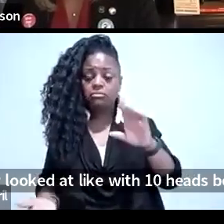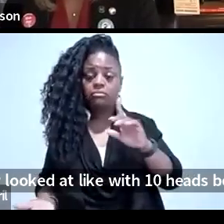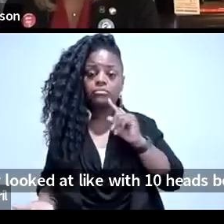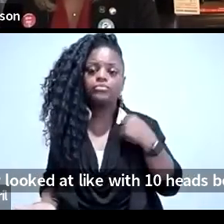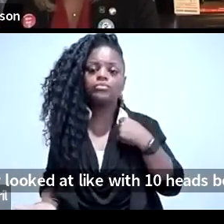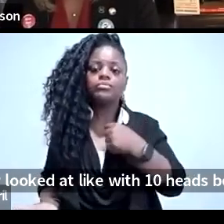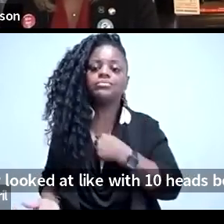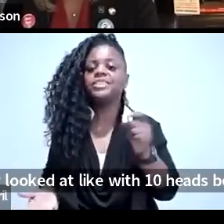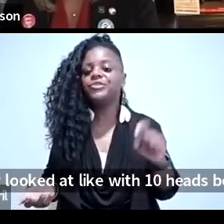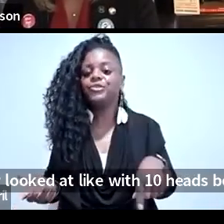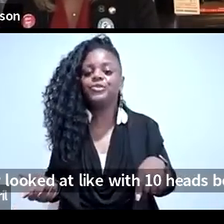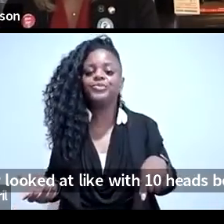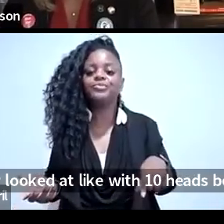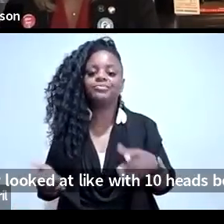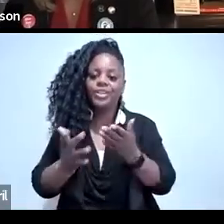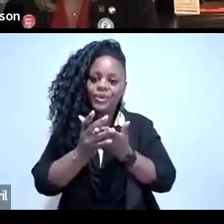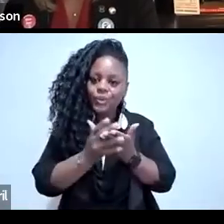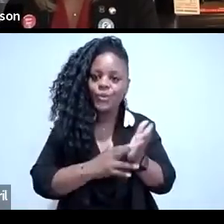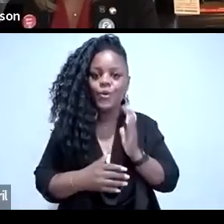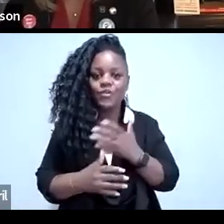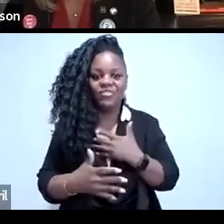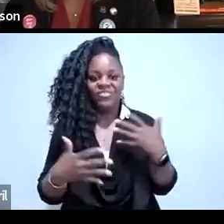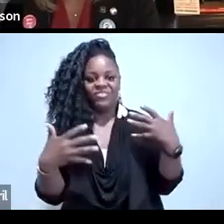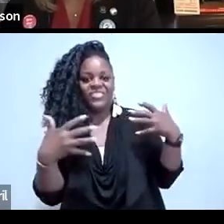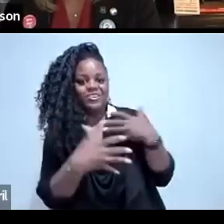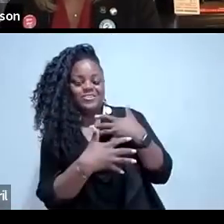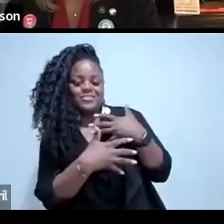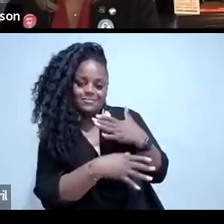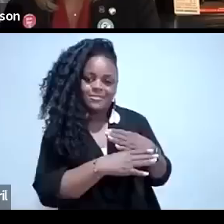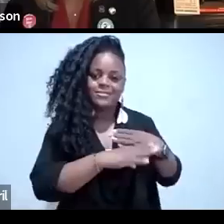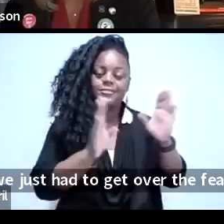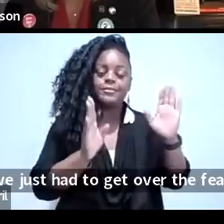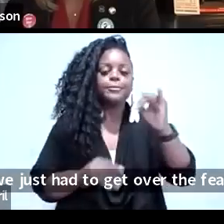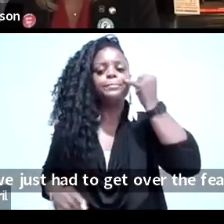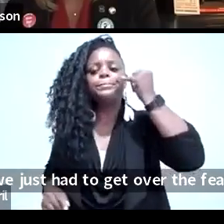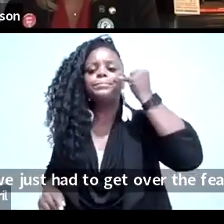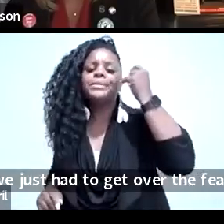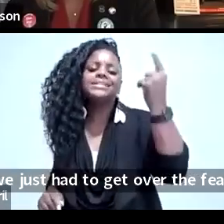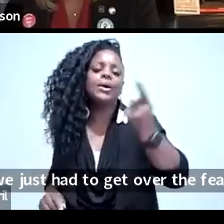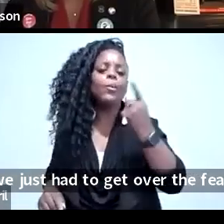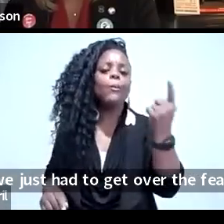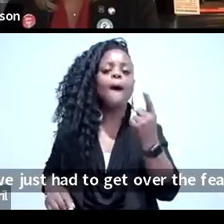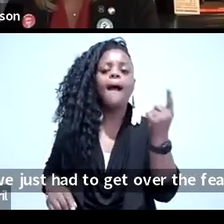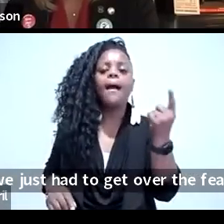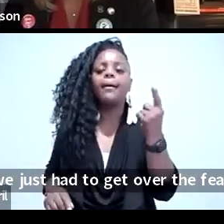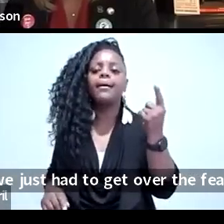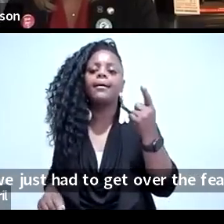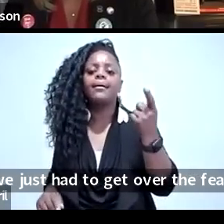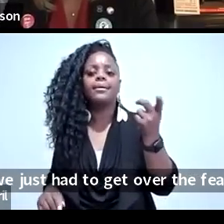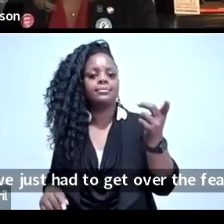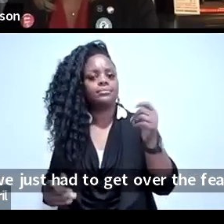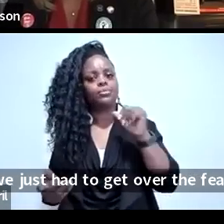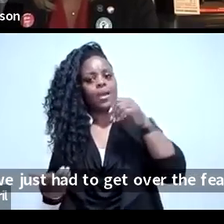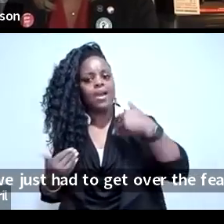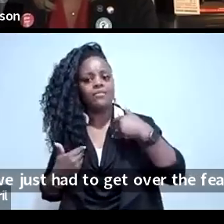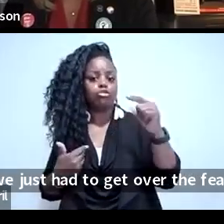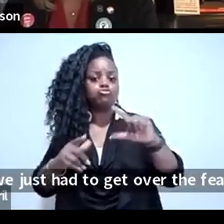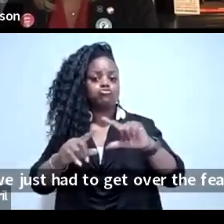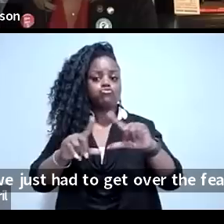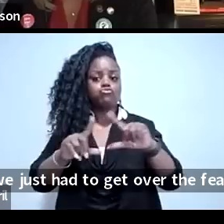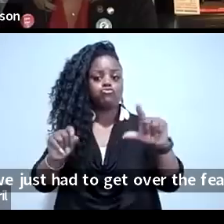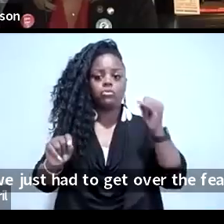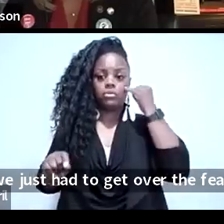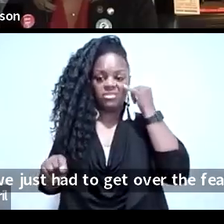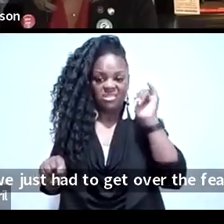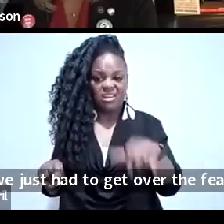being undocumented or being immigrant, you know, their biggest fear is being deported because Amazon has all their information, you know, and